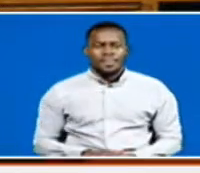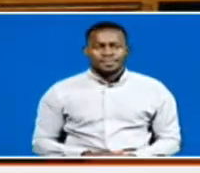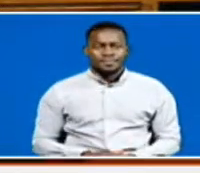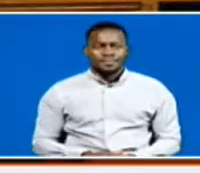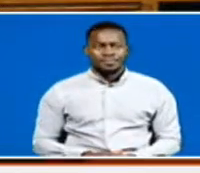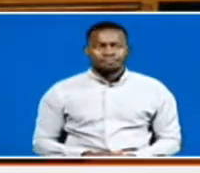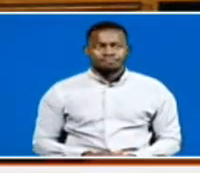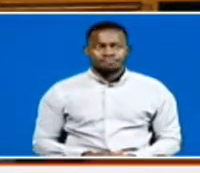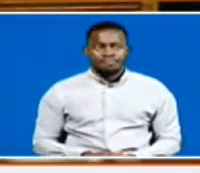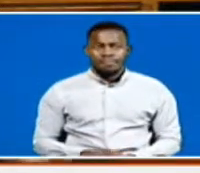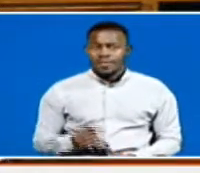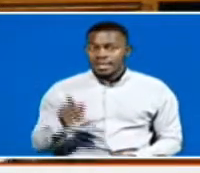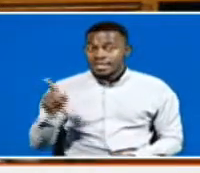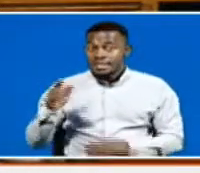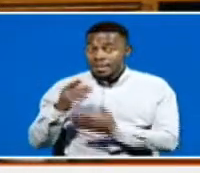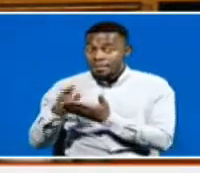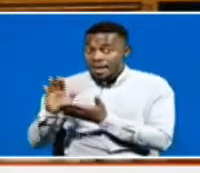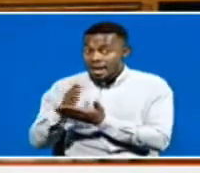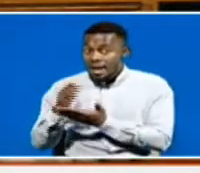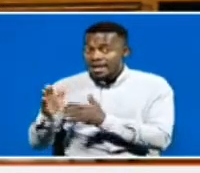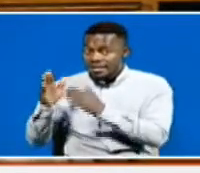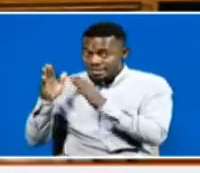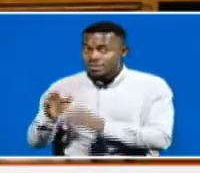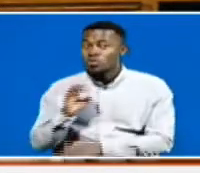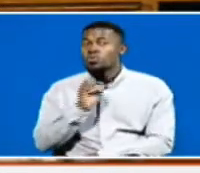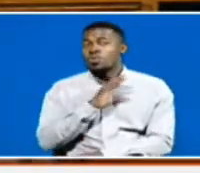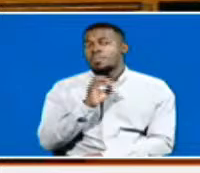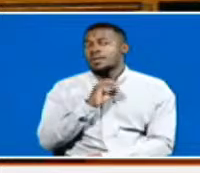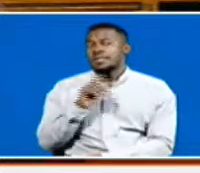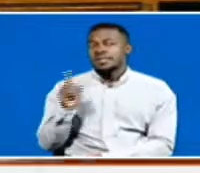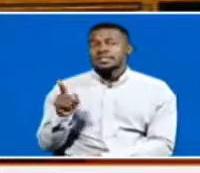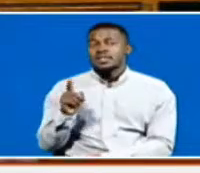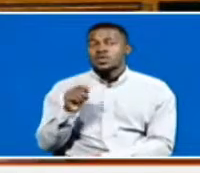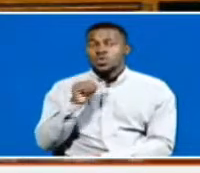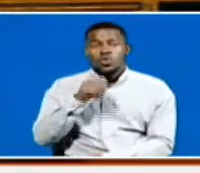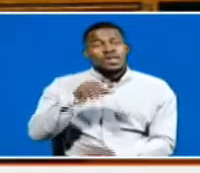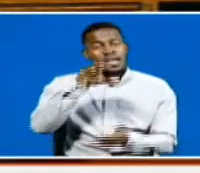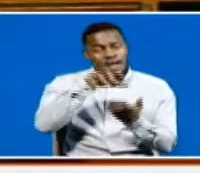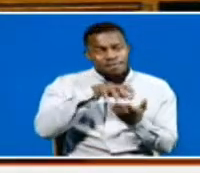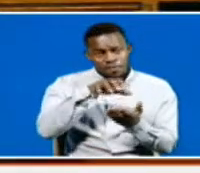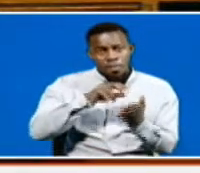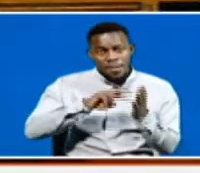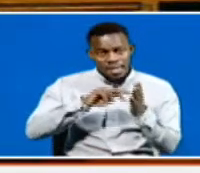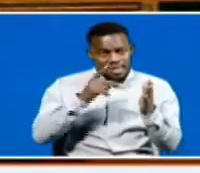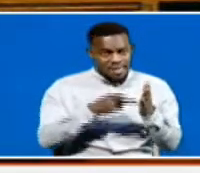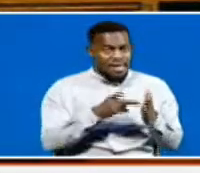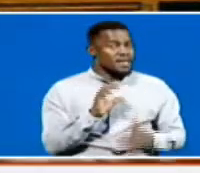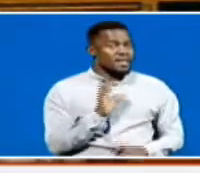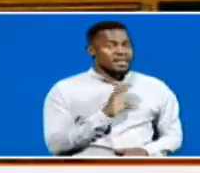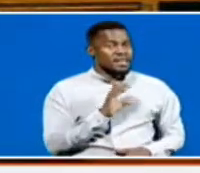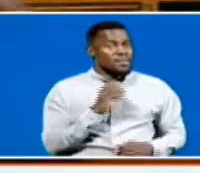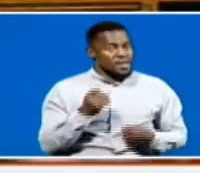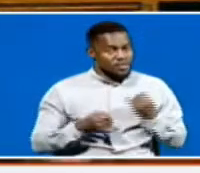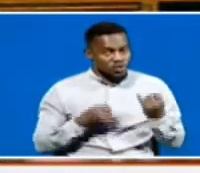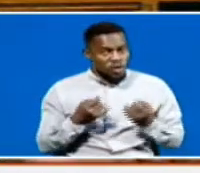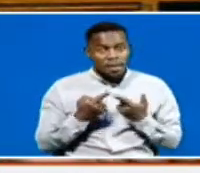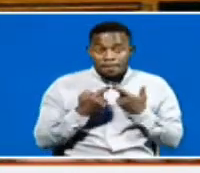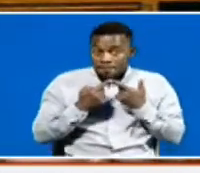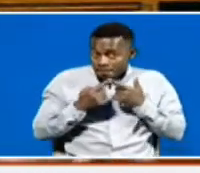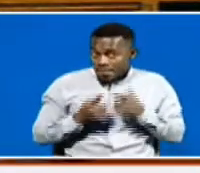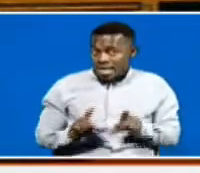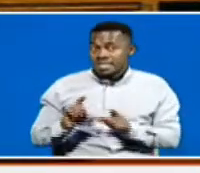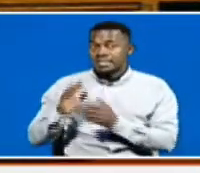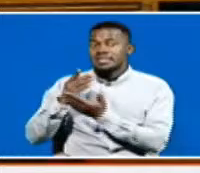Carrefour, it's because of the supplier's profitability. So the gain for consumer is at the expense of not the